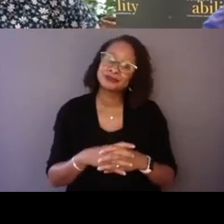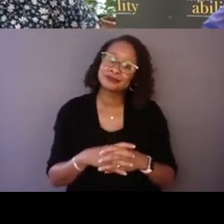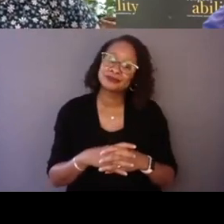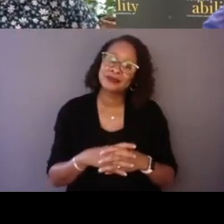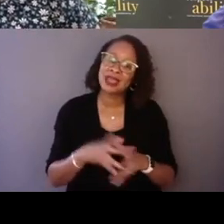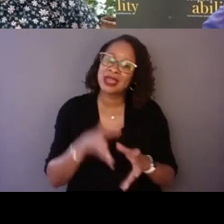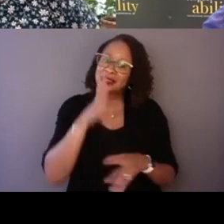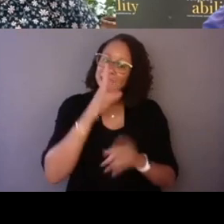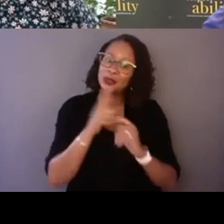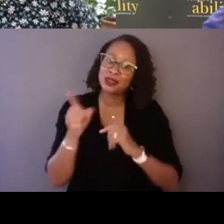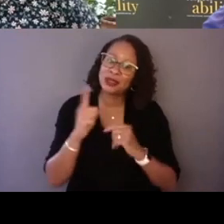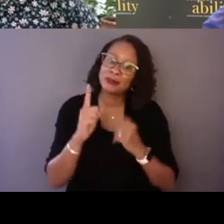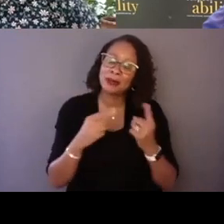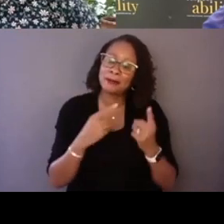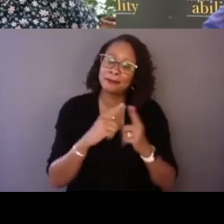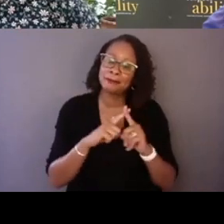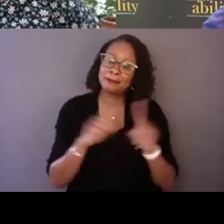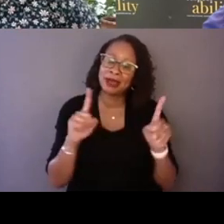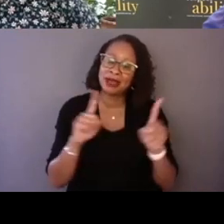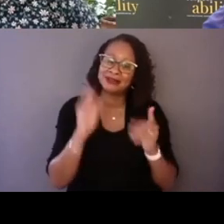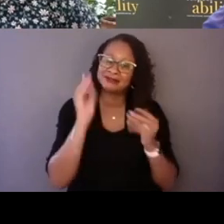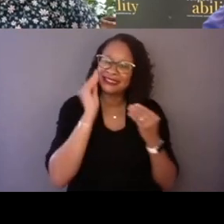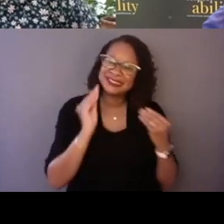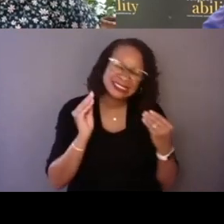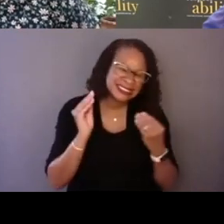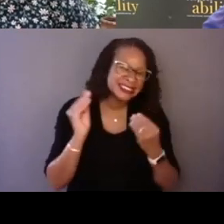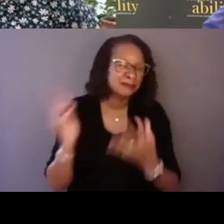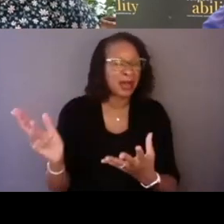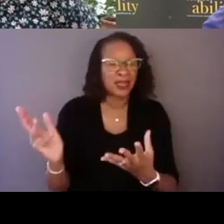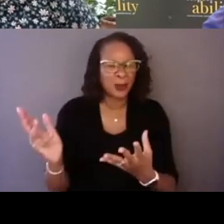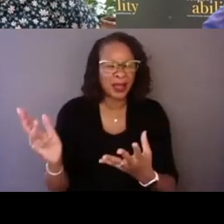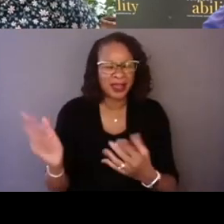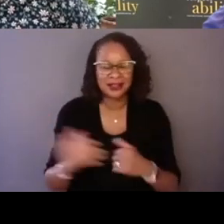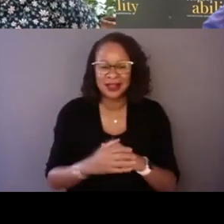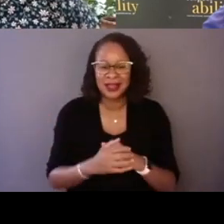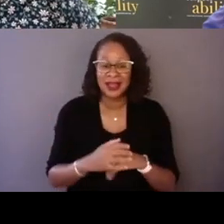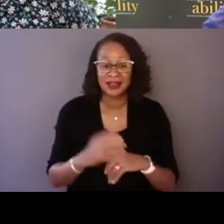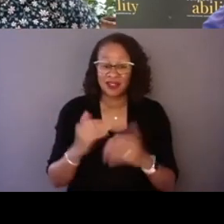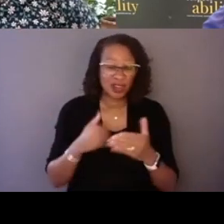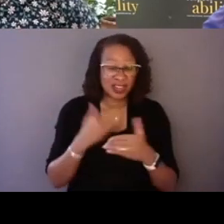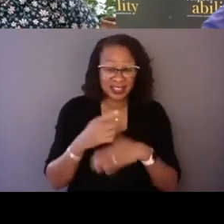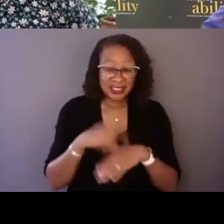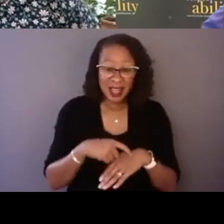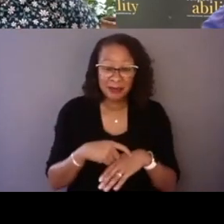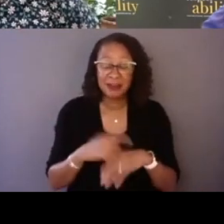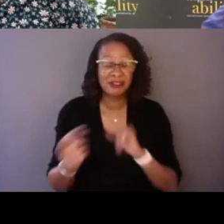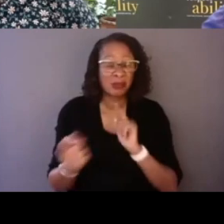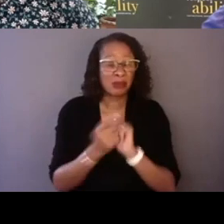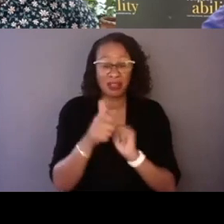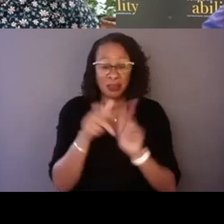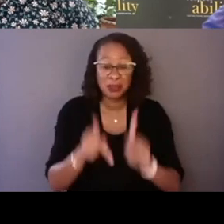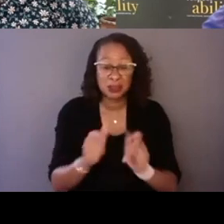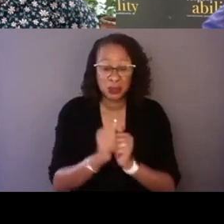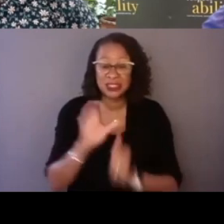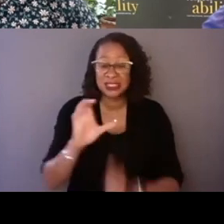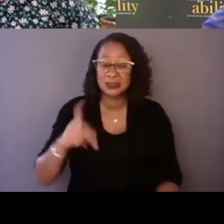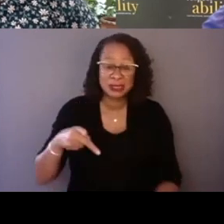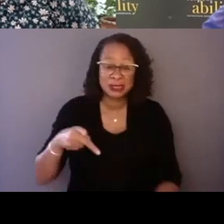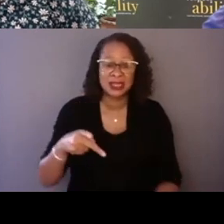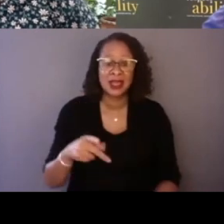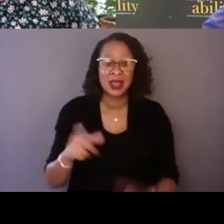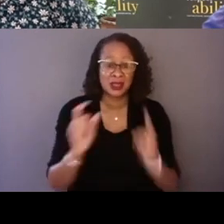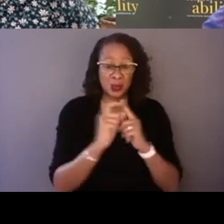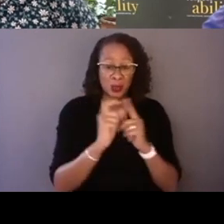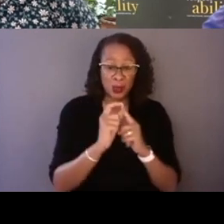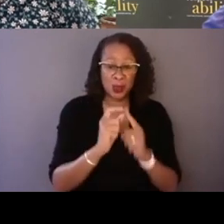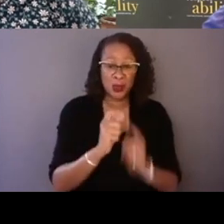speak with him. But by the way, just so he knew for next time, we don't like to be